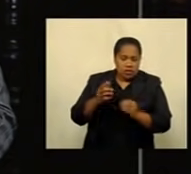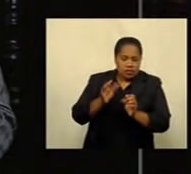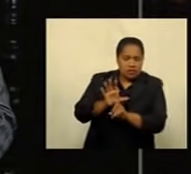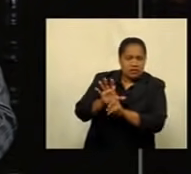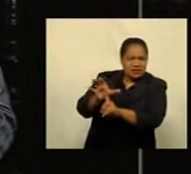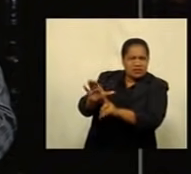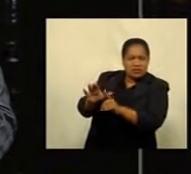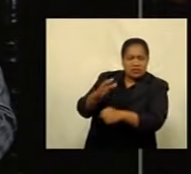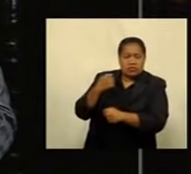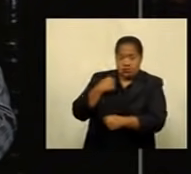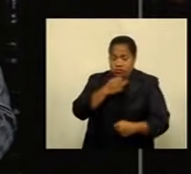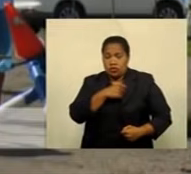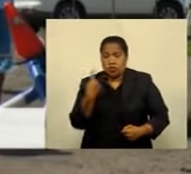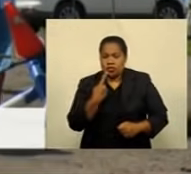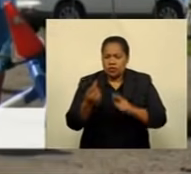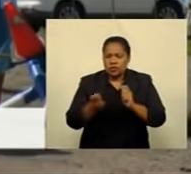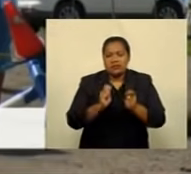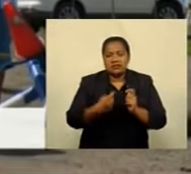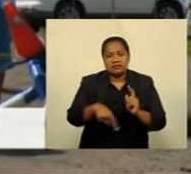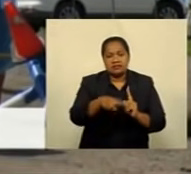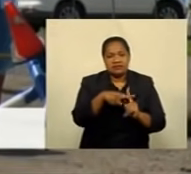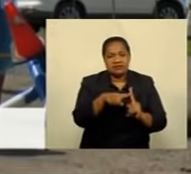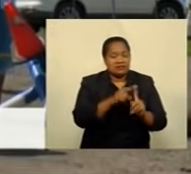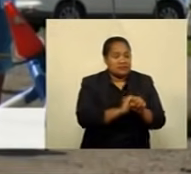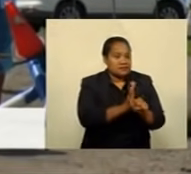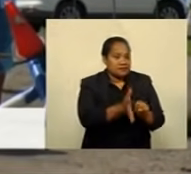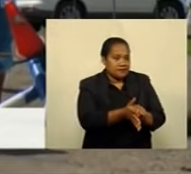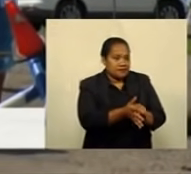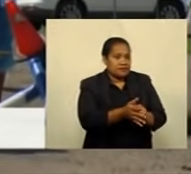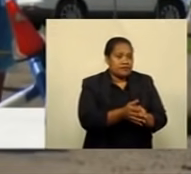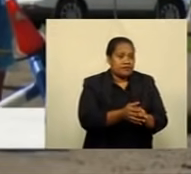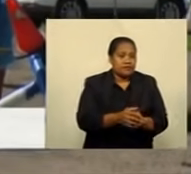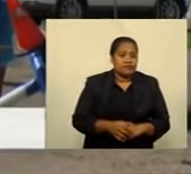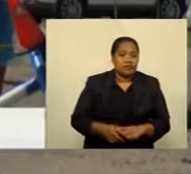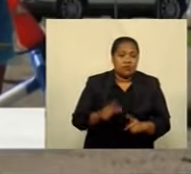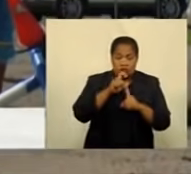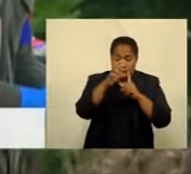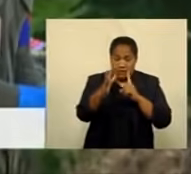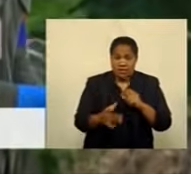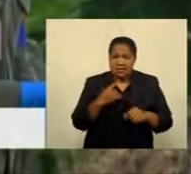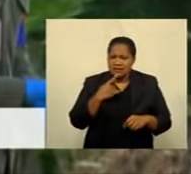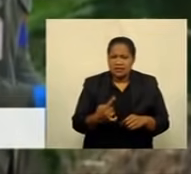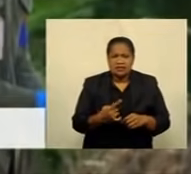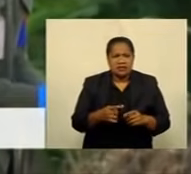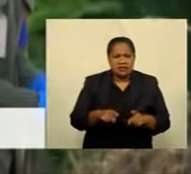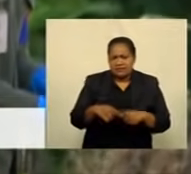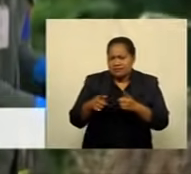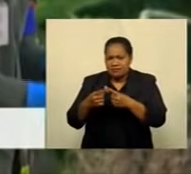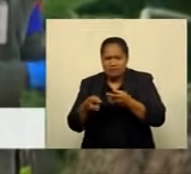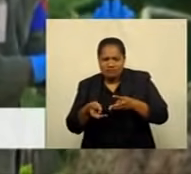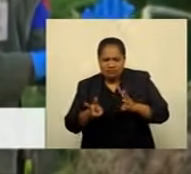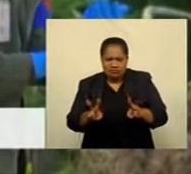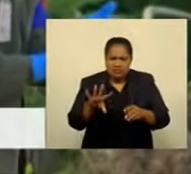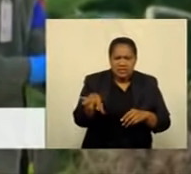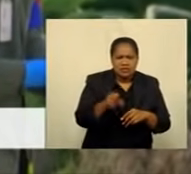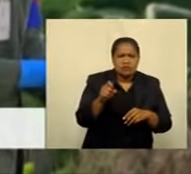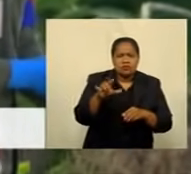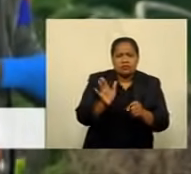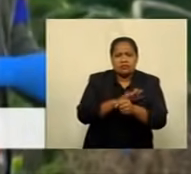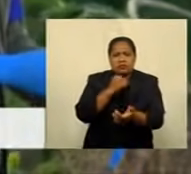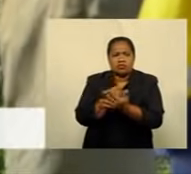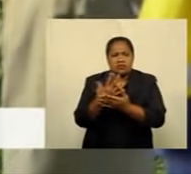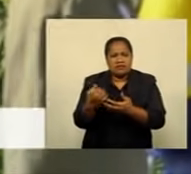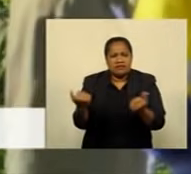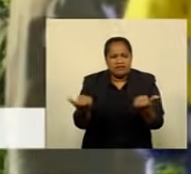test positive for COVID-19. Commander Rear Admiral Viliame Naupoto says various measures are being taken to ensure there is enough manpower